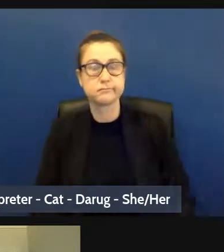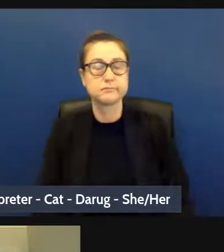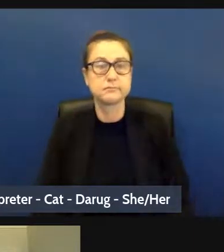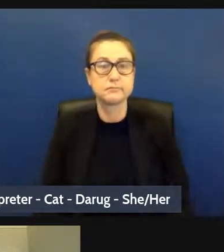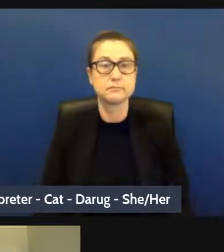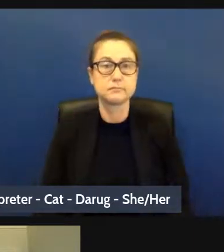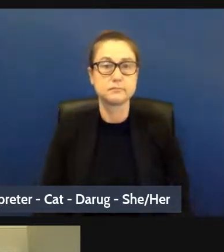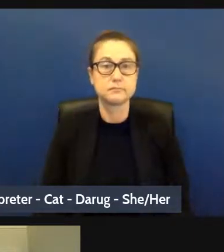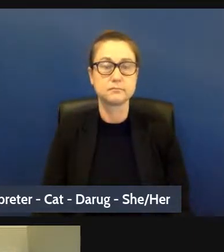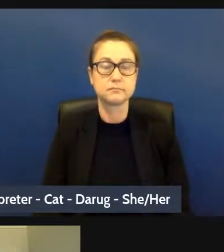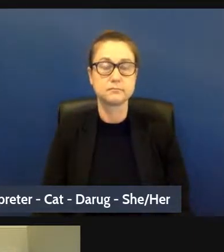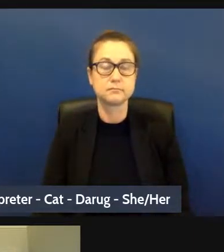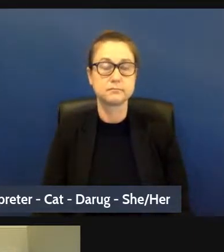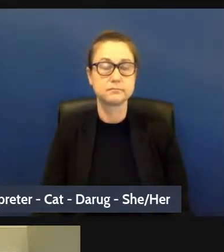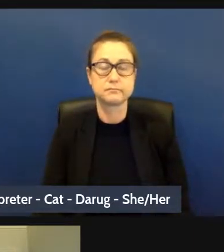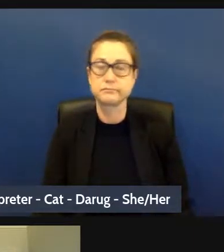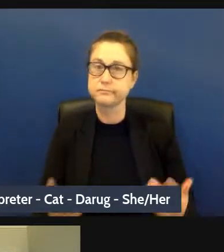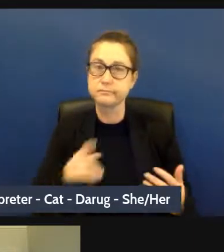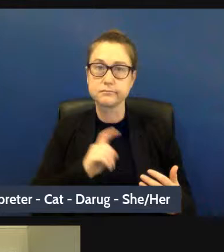funny here.